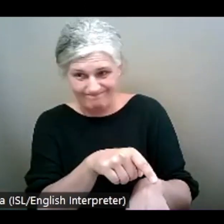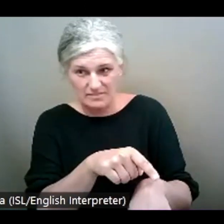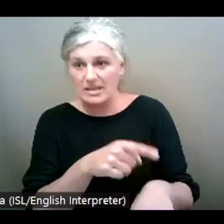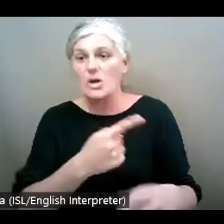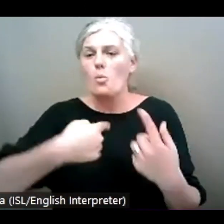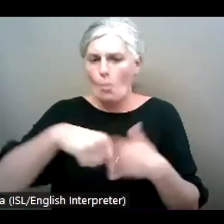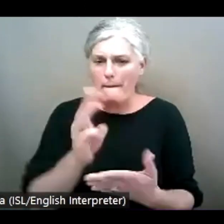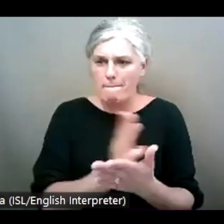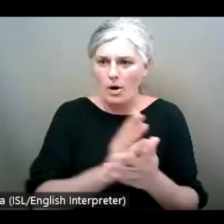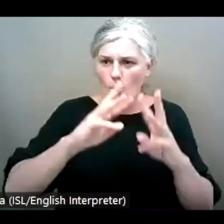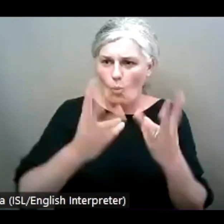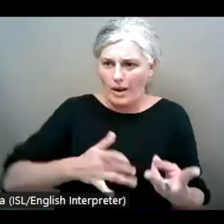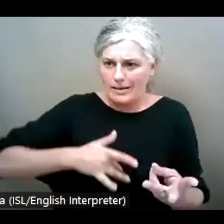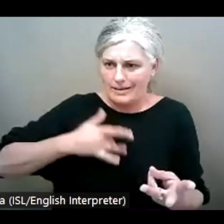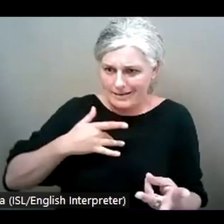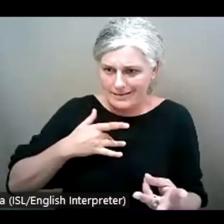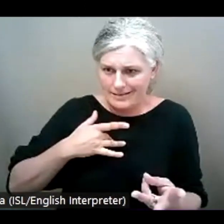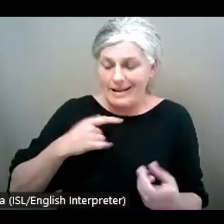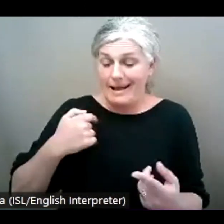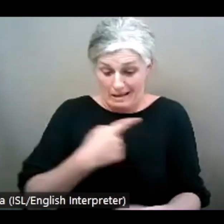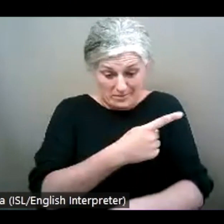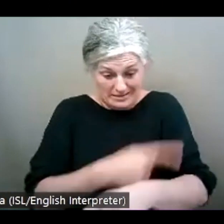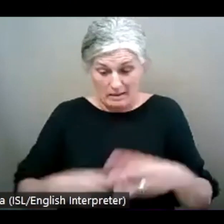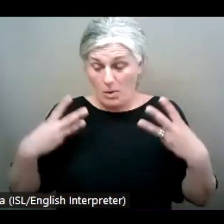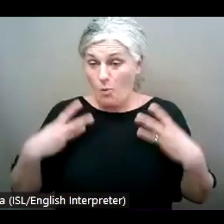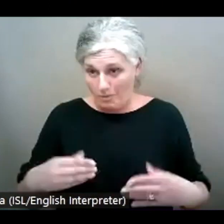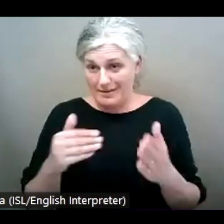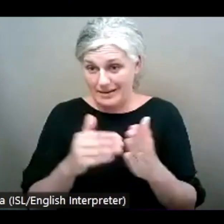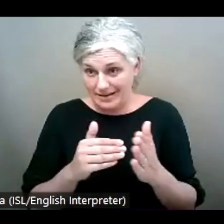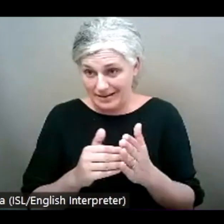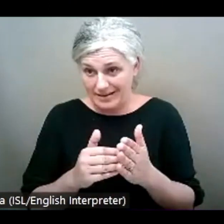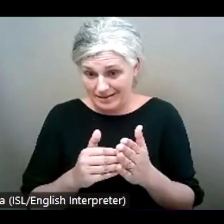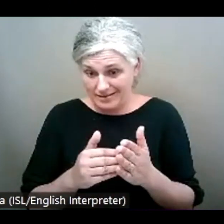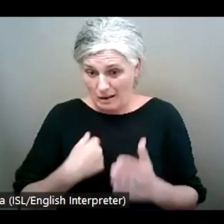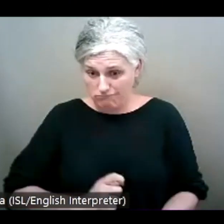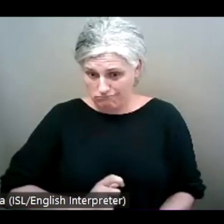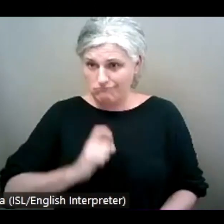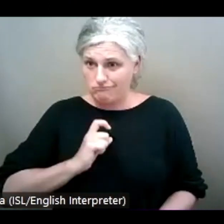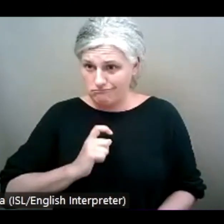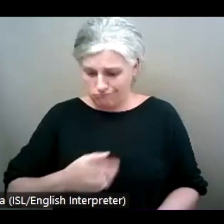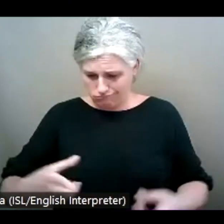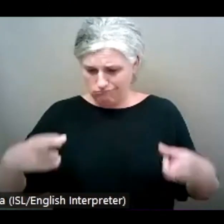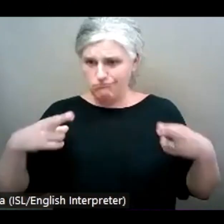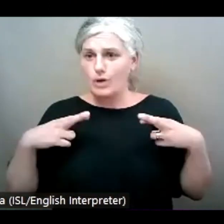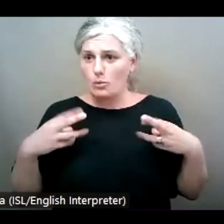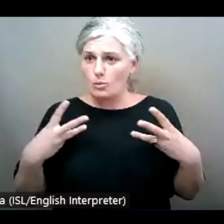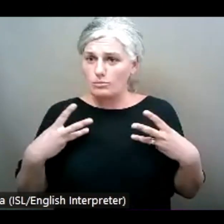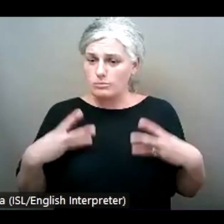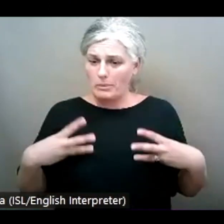in. I am a disabled woman, and I'm very proud to be a disabled